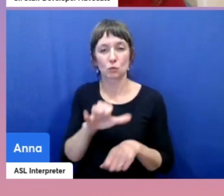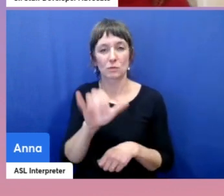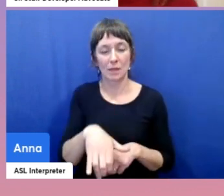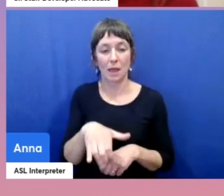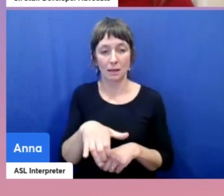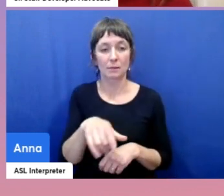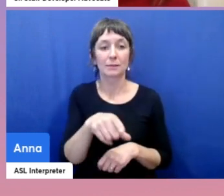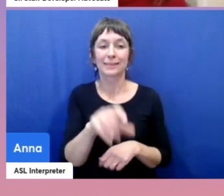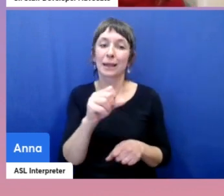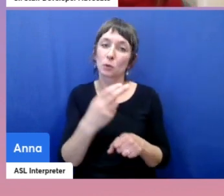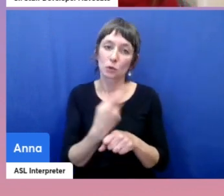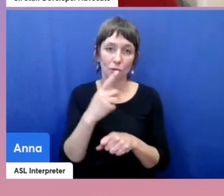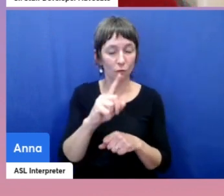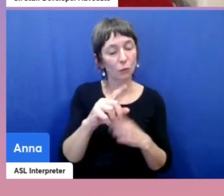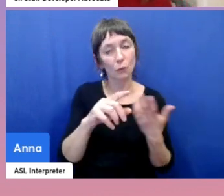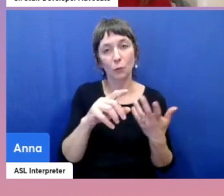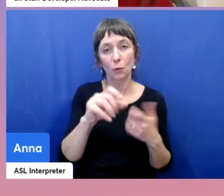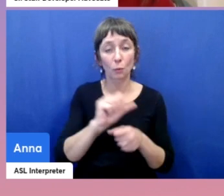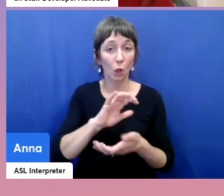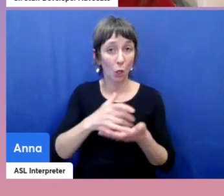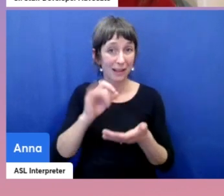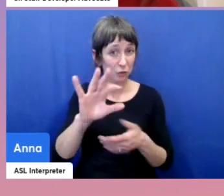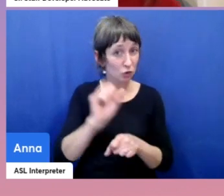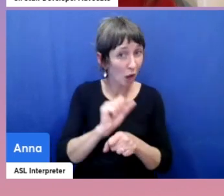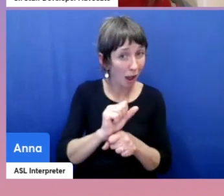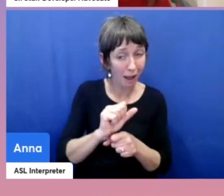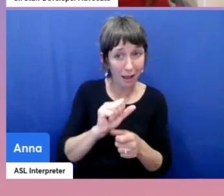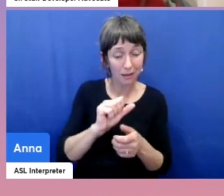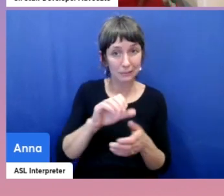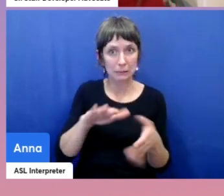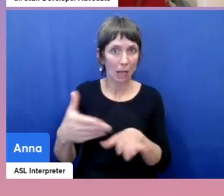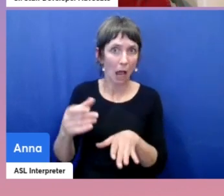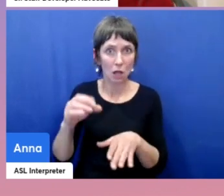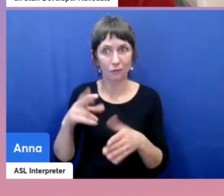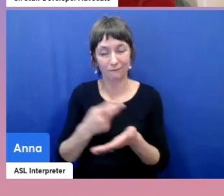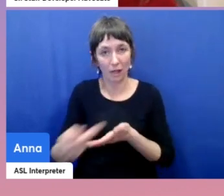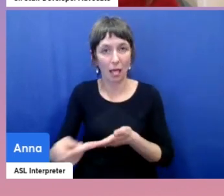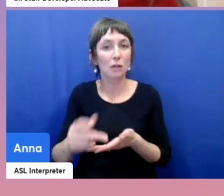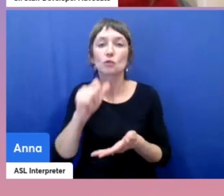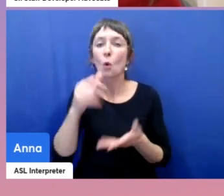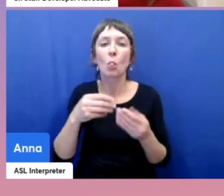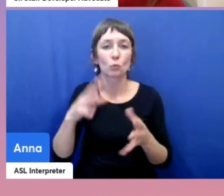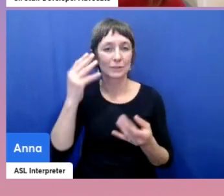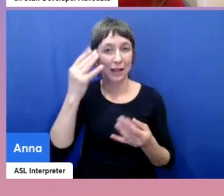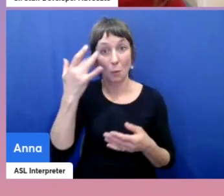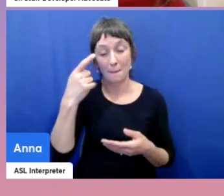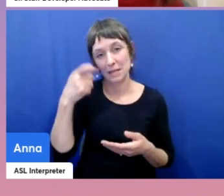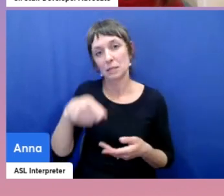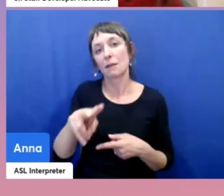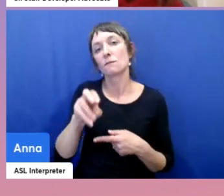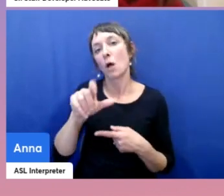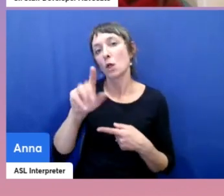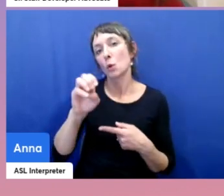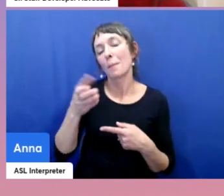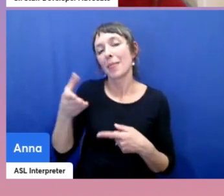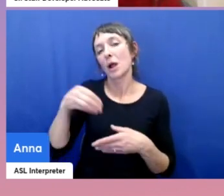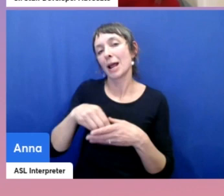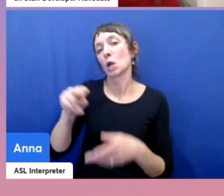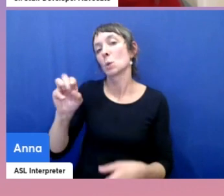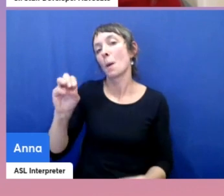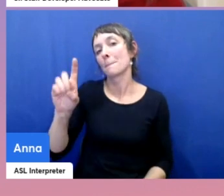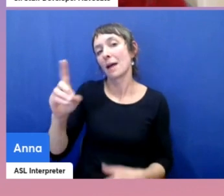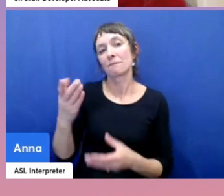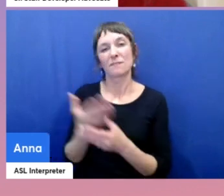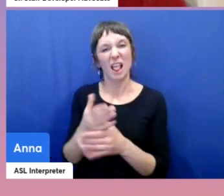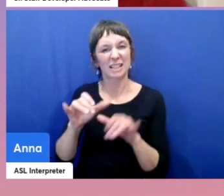stateful workloads, which means that if your job dies or fails, you don't lose data because the volume is in Nomad's file system and not